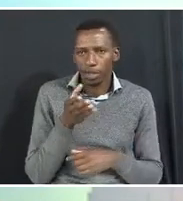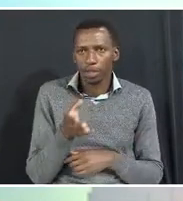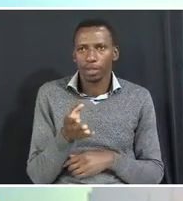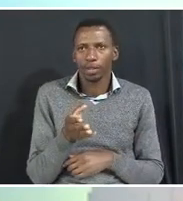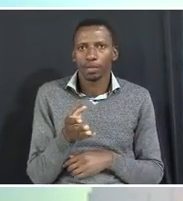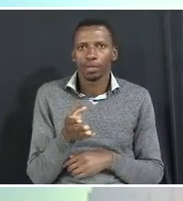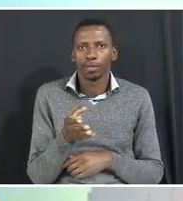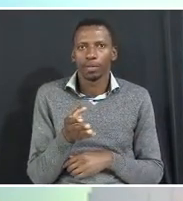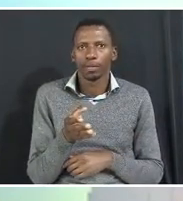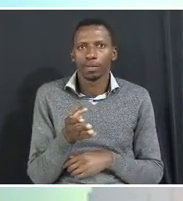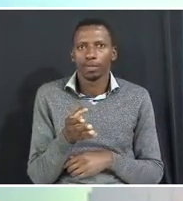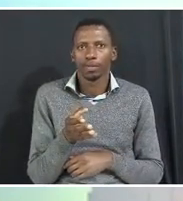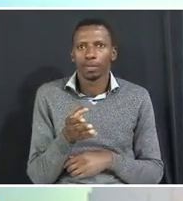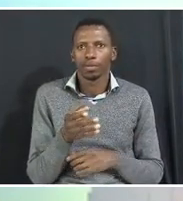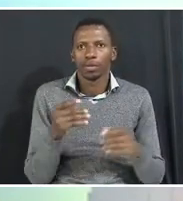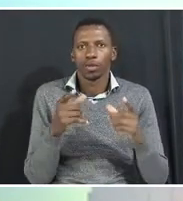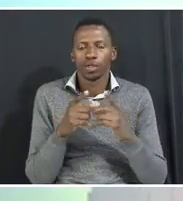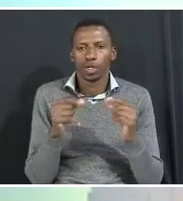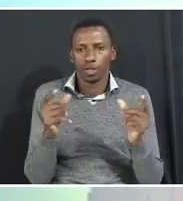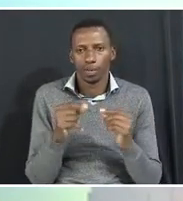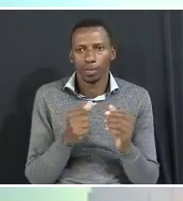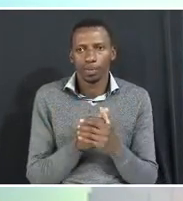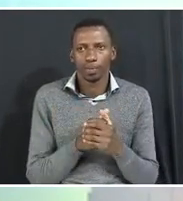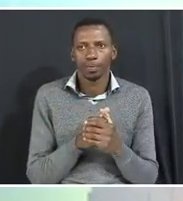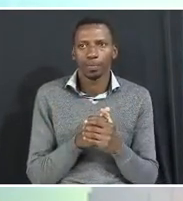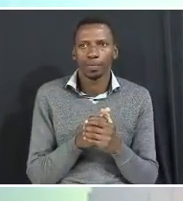particular statement.